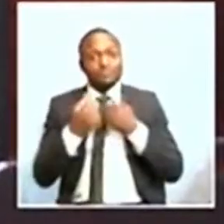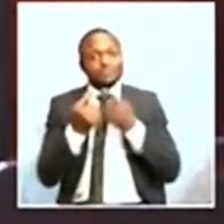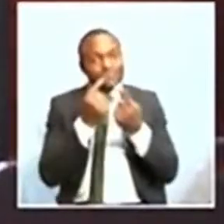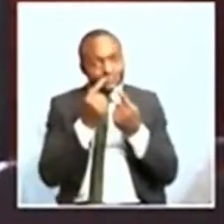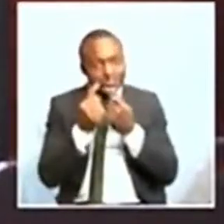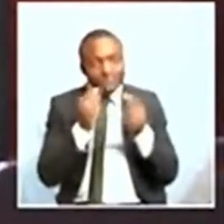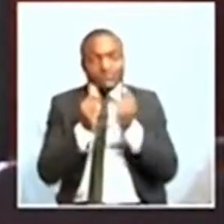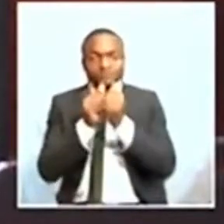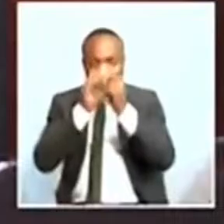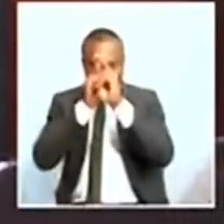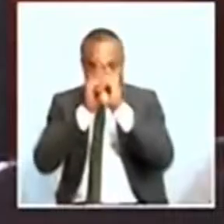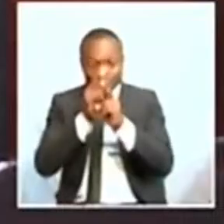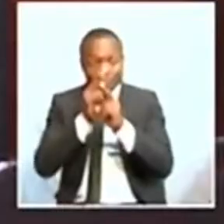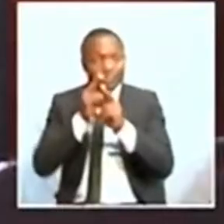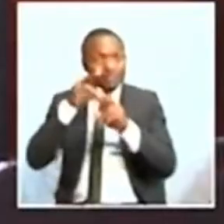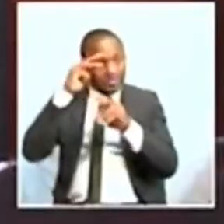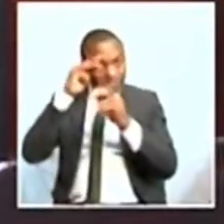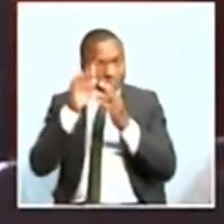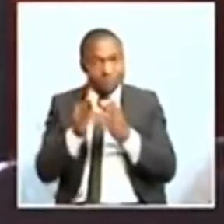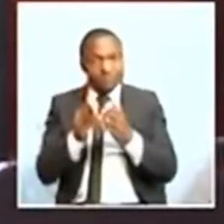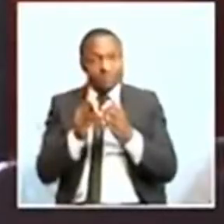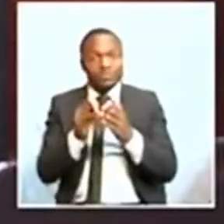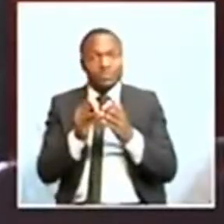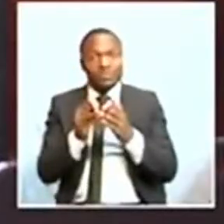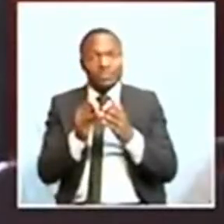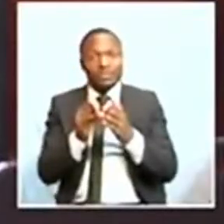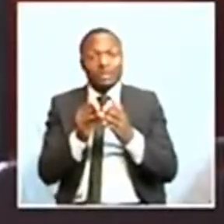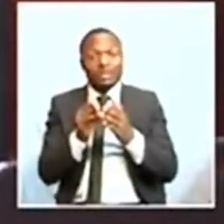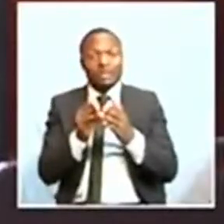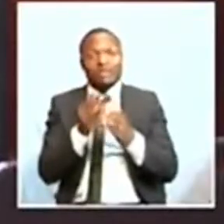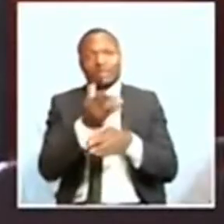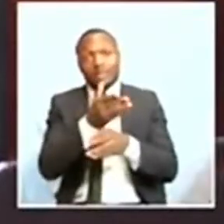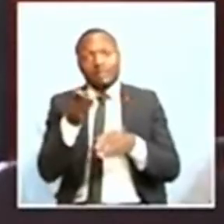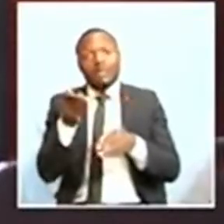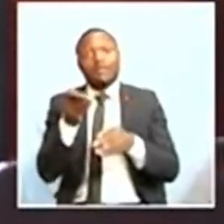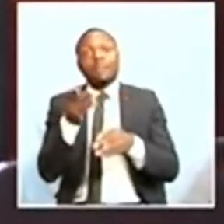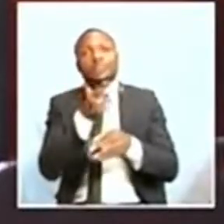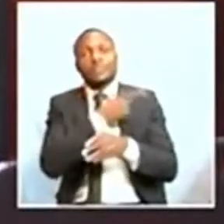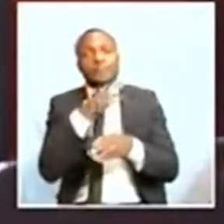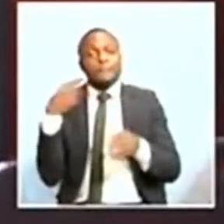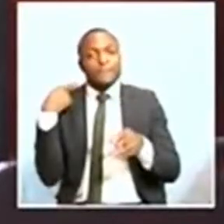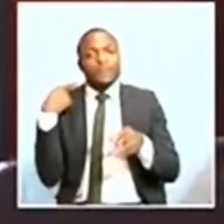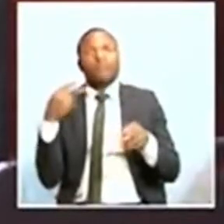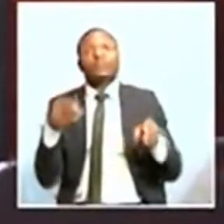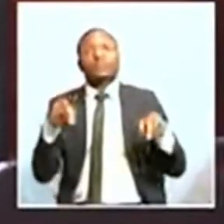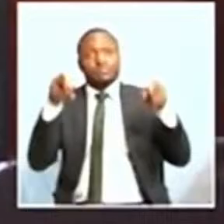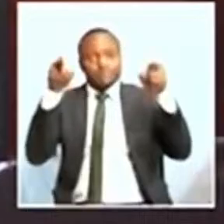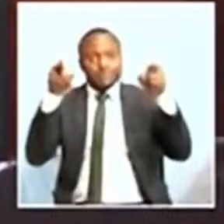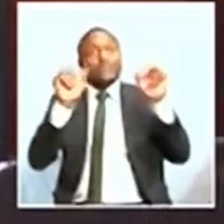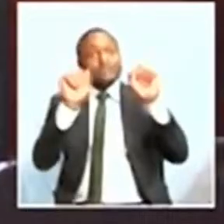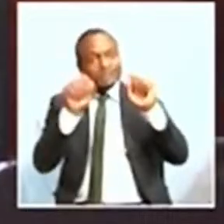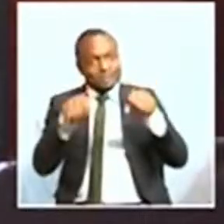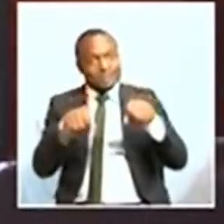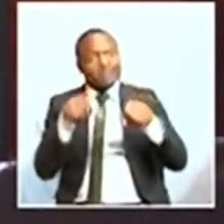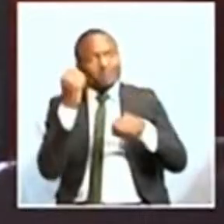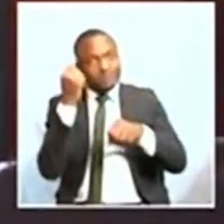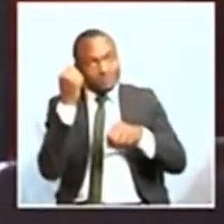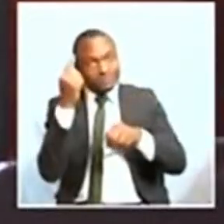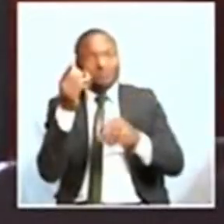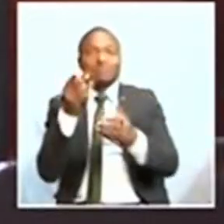interaction with the honorable minister in the amphitheater to see how we can, so that they can understand